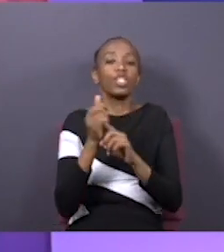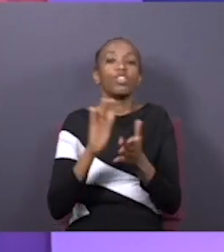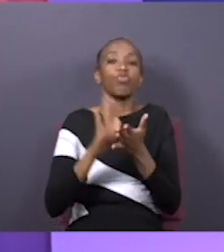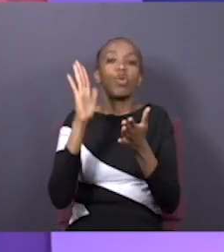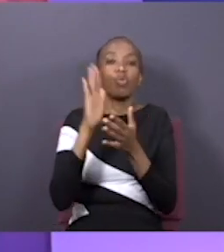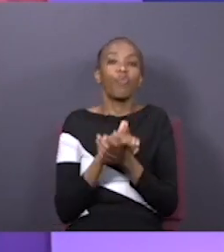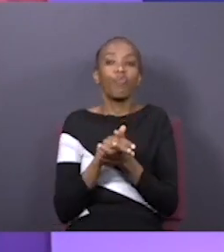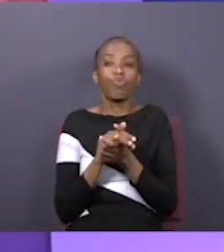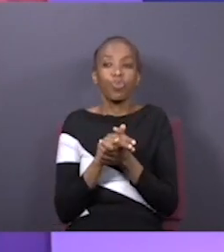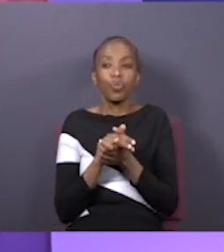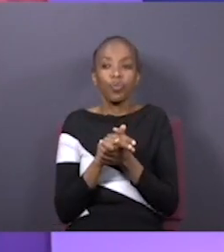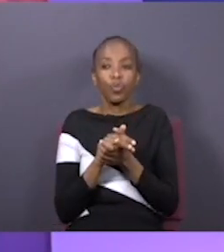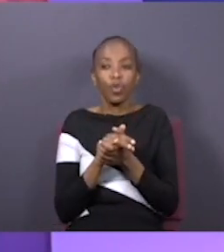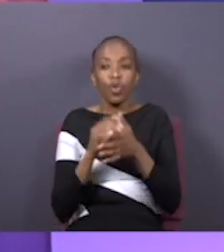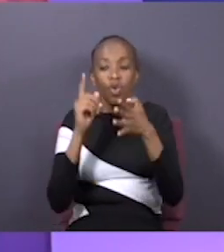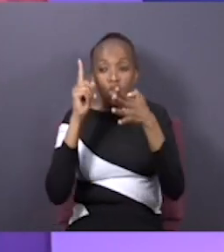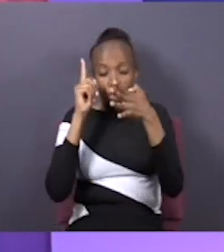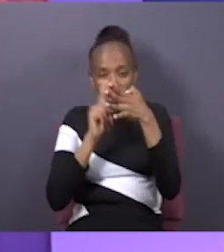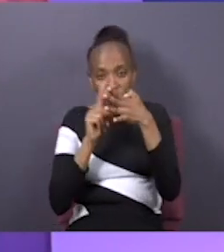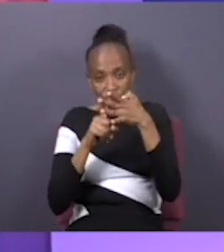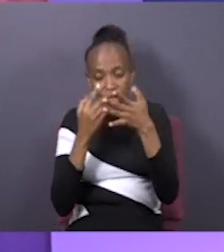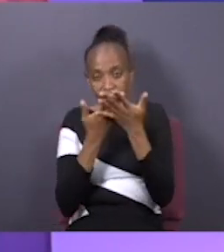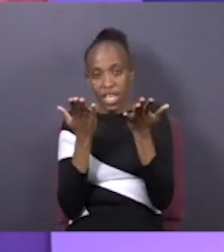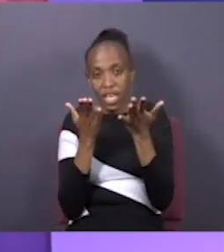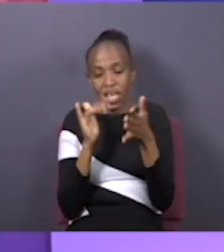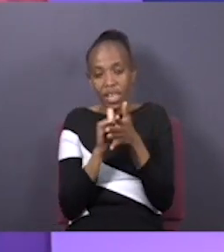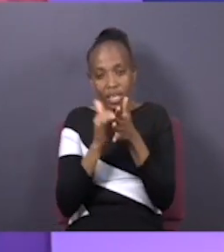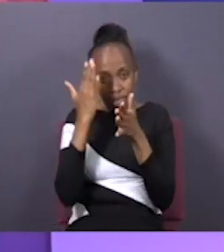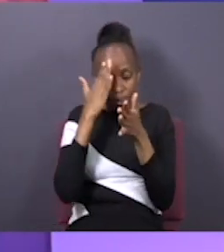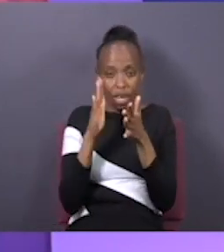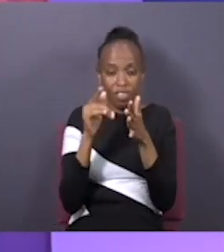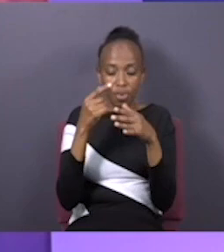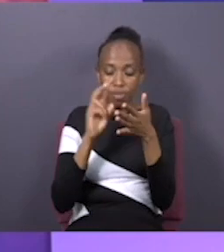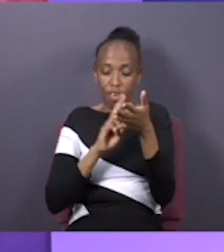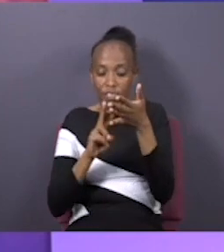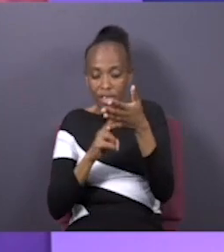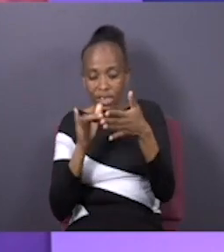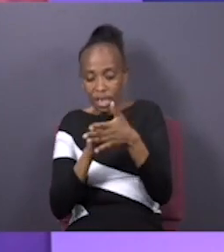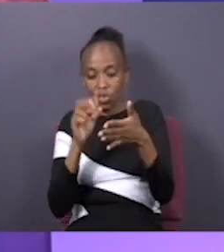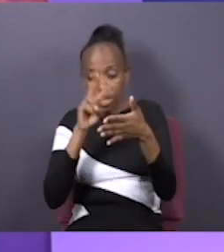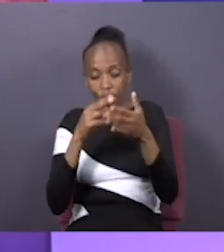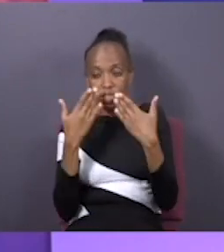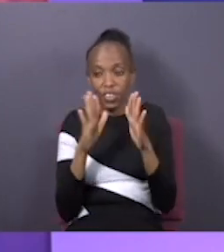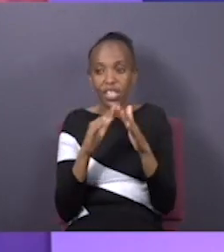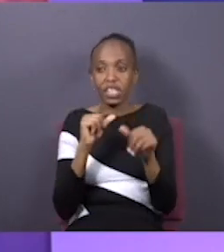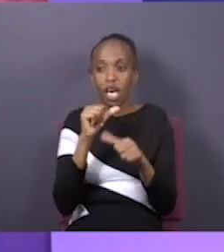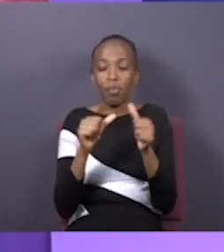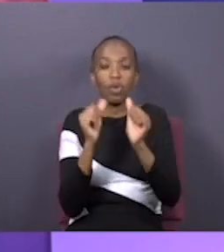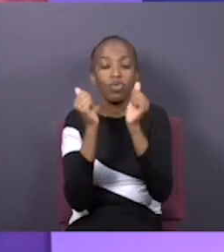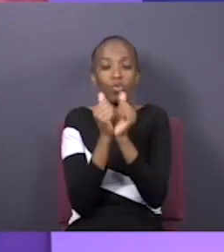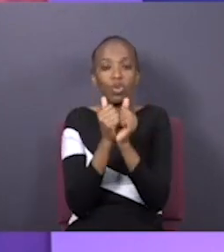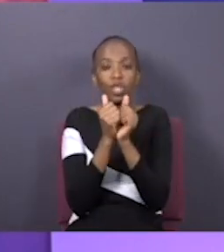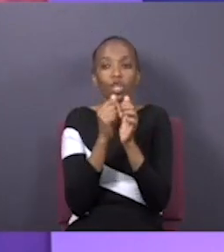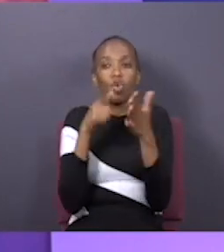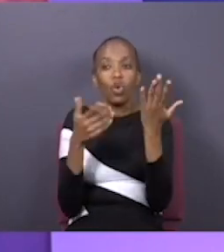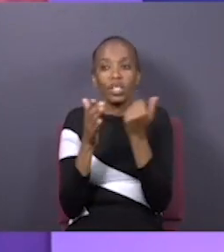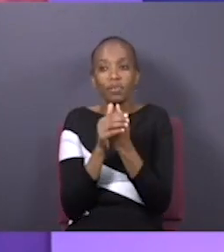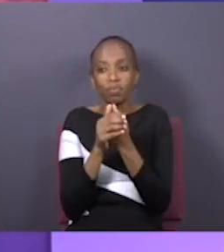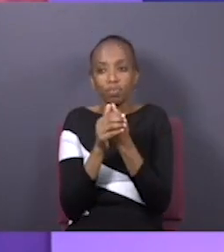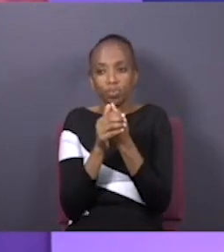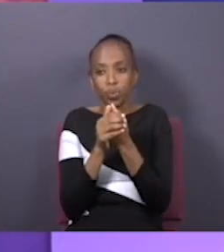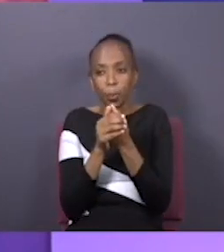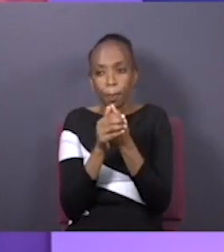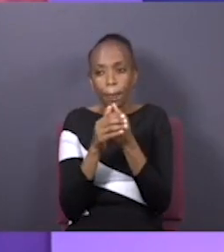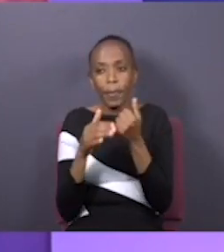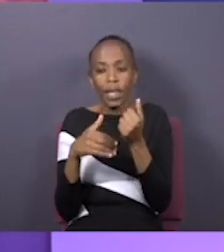more. The fourth thing that I noticed from the passage that we read about Paul is that